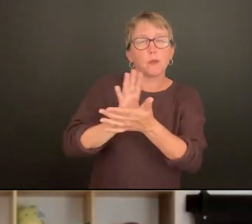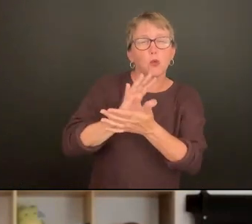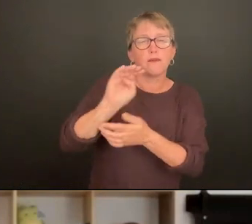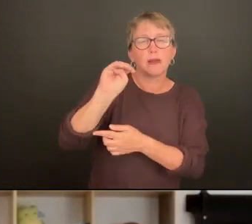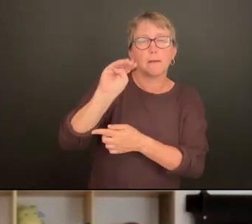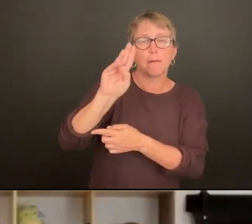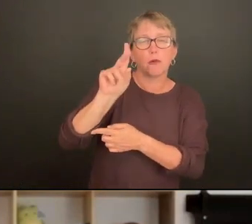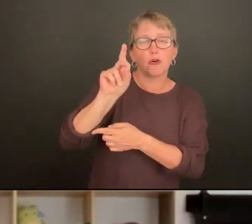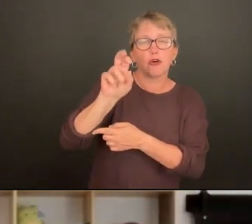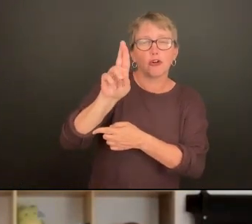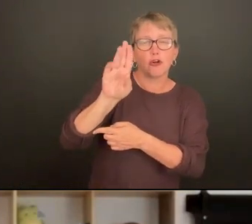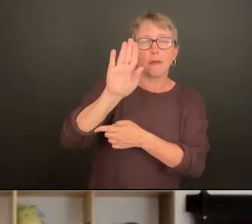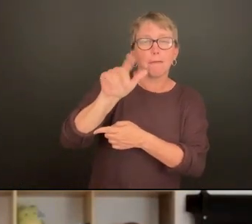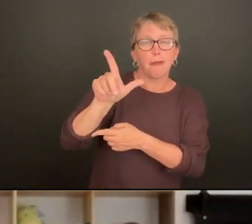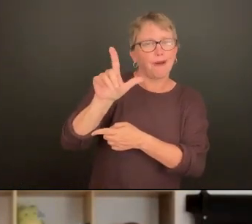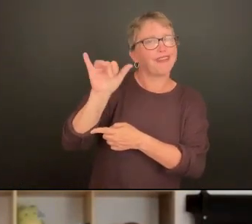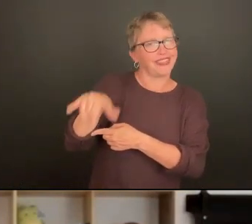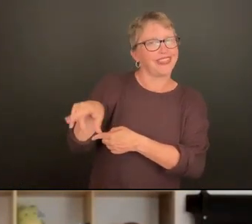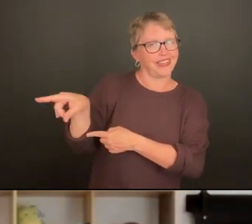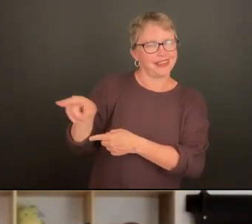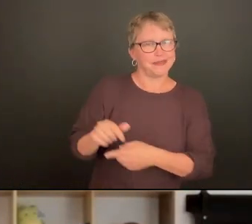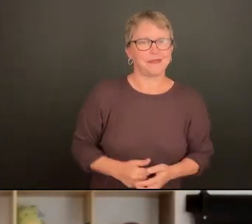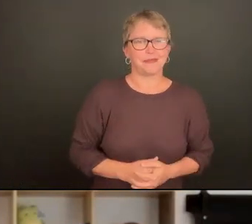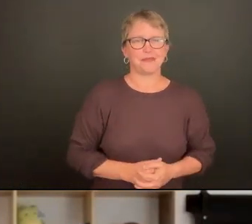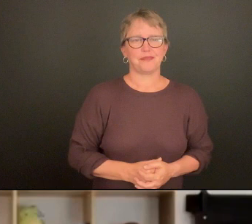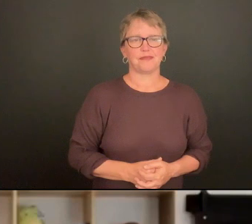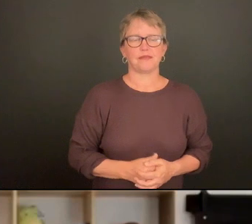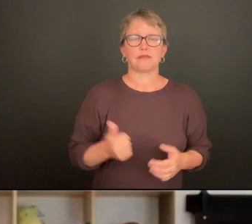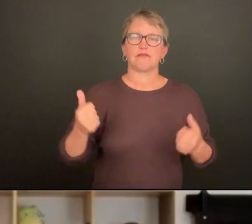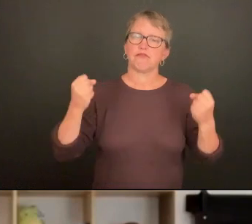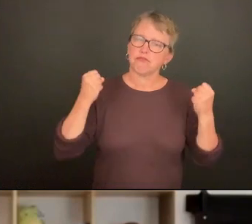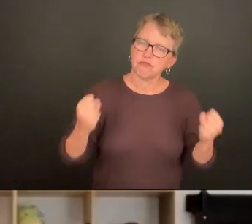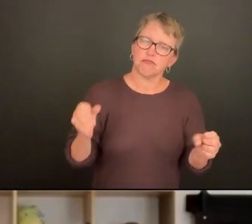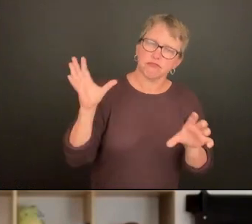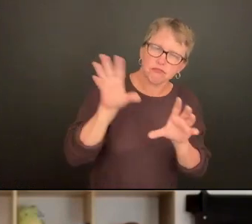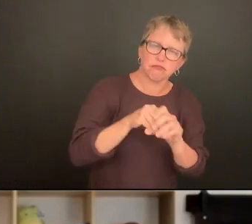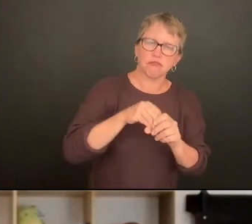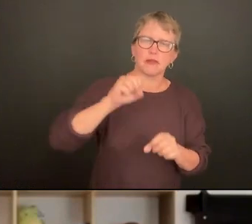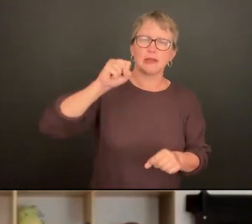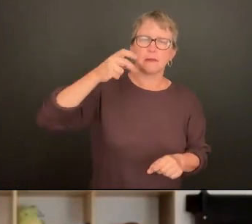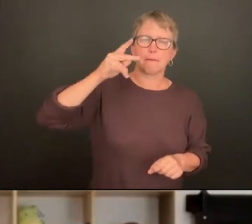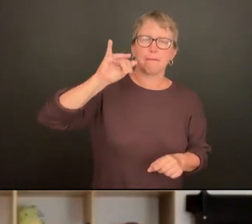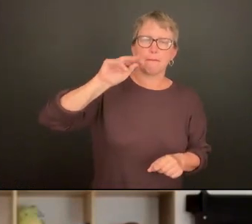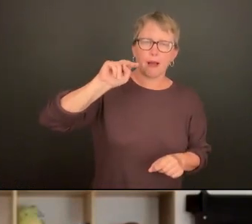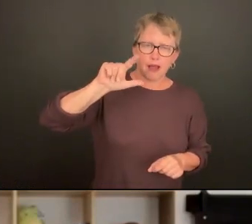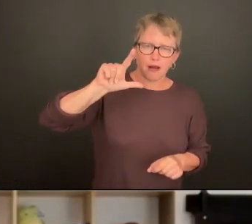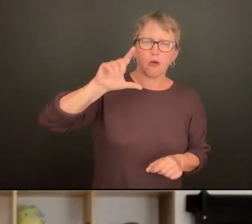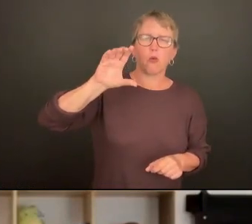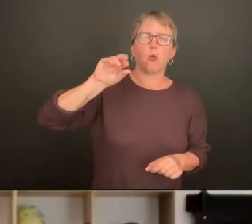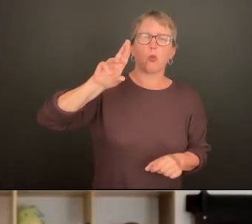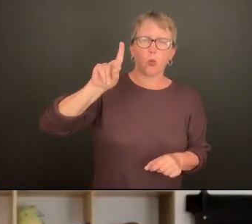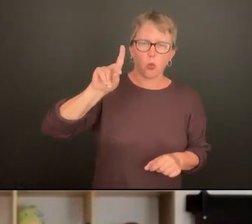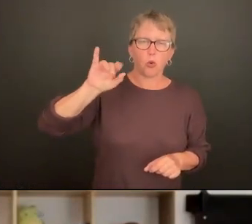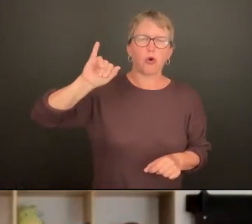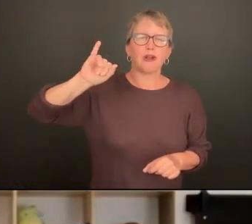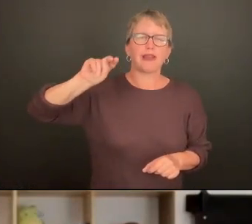back as I do, Clint, 1988. He's the founder member of the Atlanta quad rugby team. If you ever seen